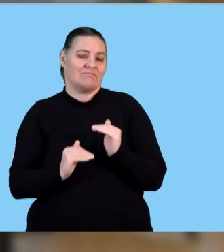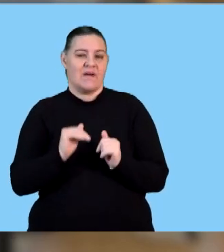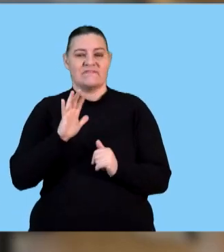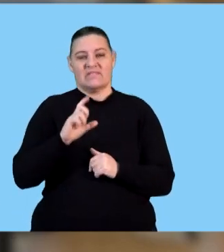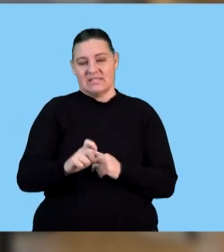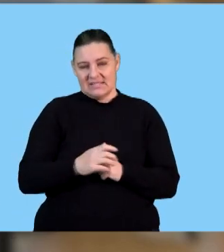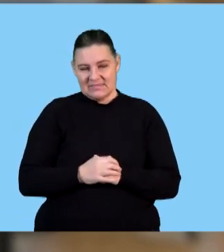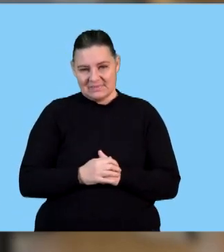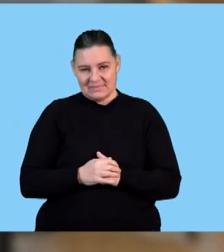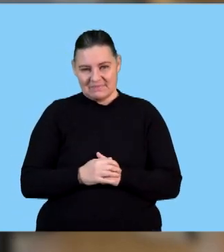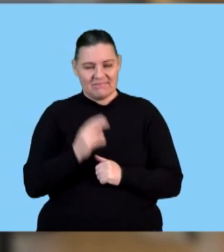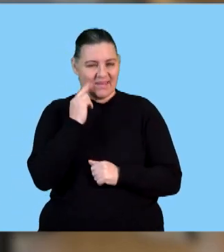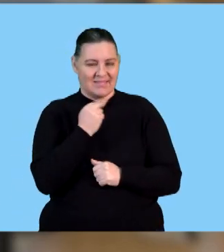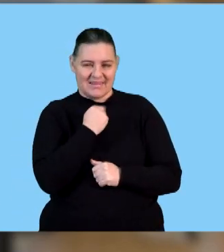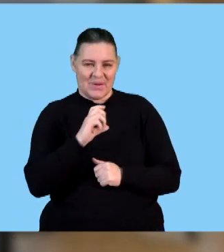cents. Nice work.